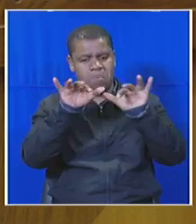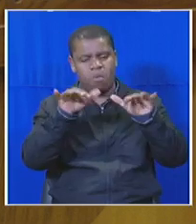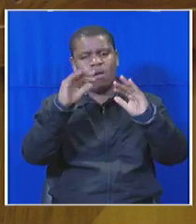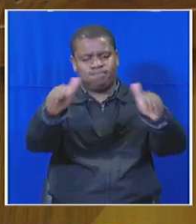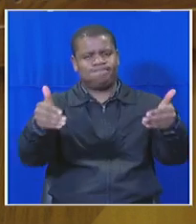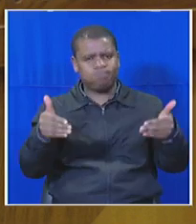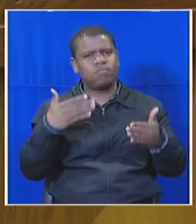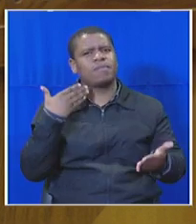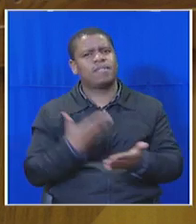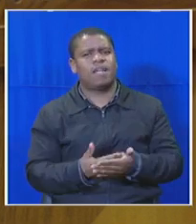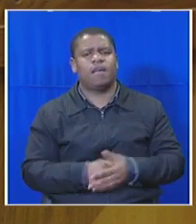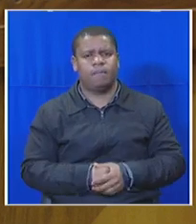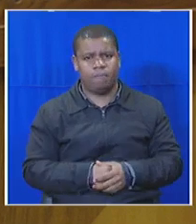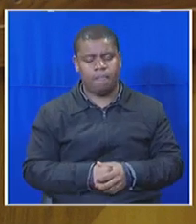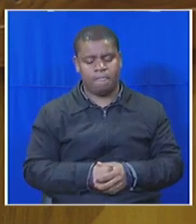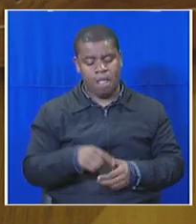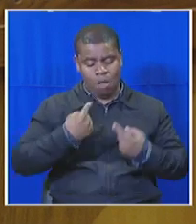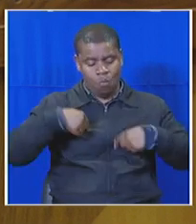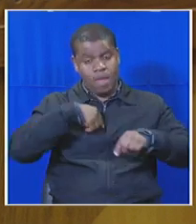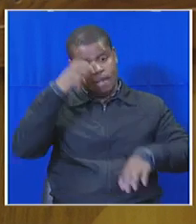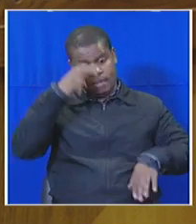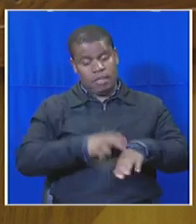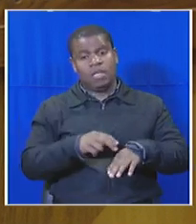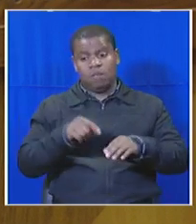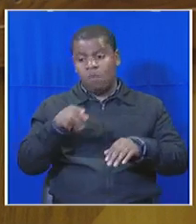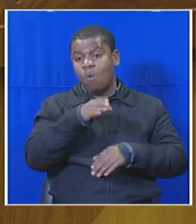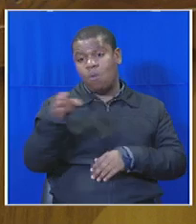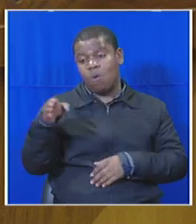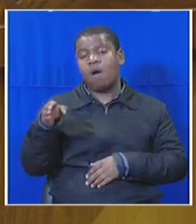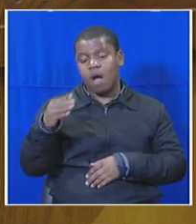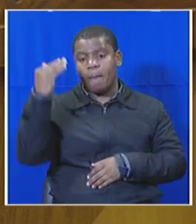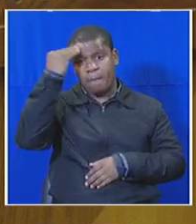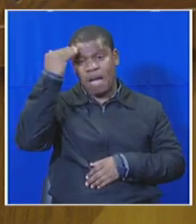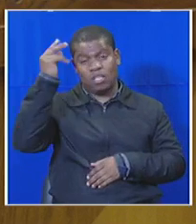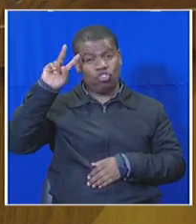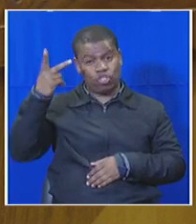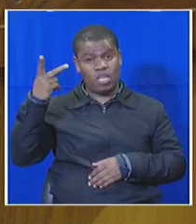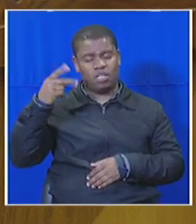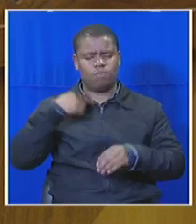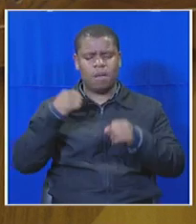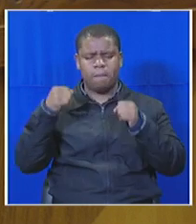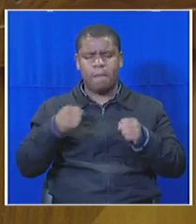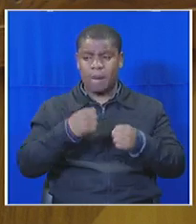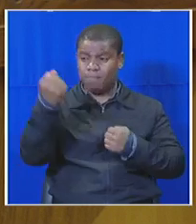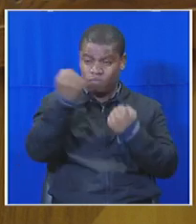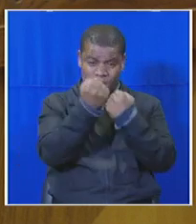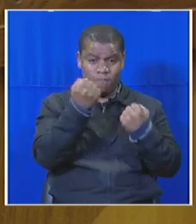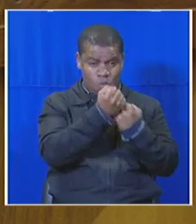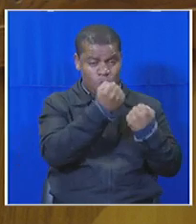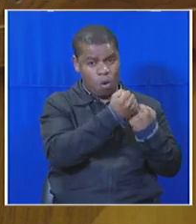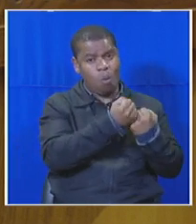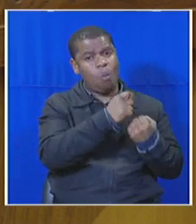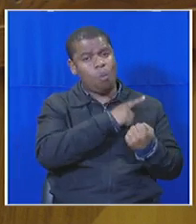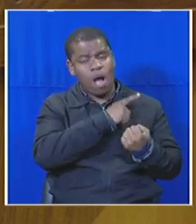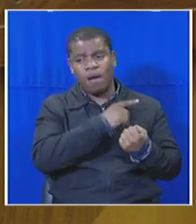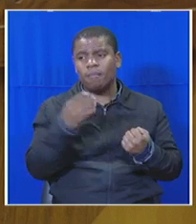citizens. We need a changing of mindset and become patriotic for the sake of the